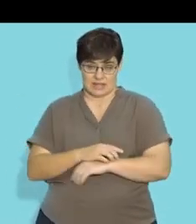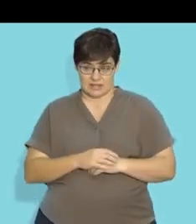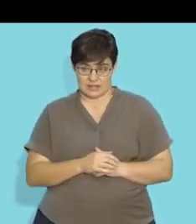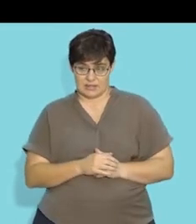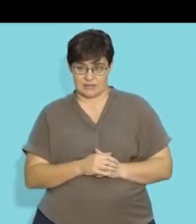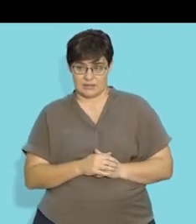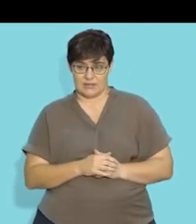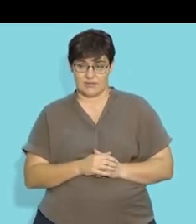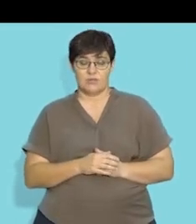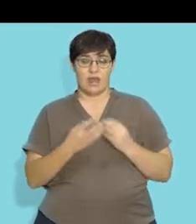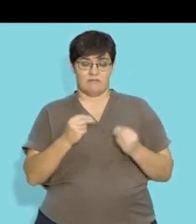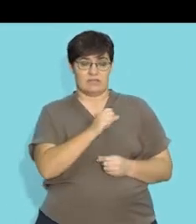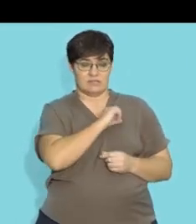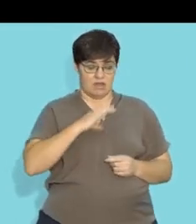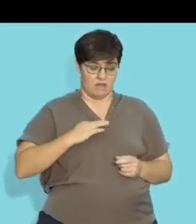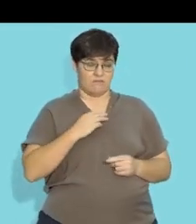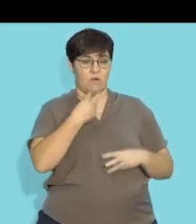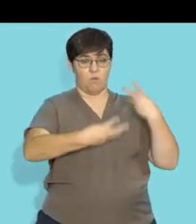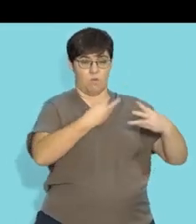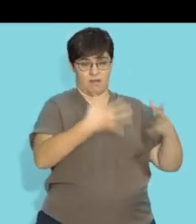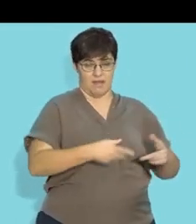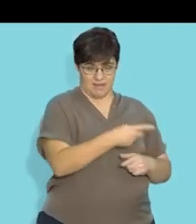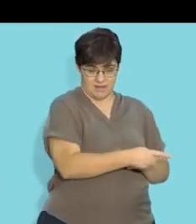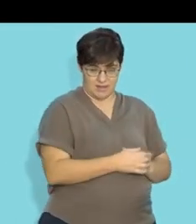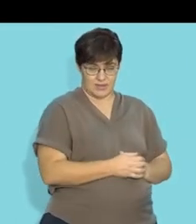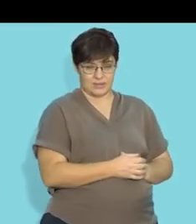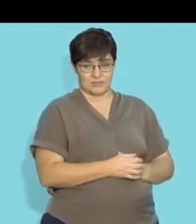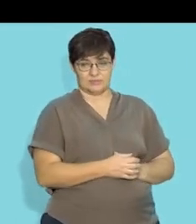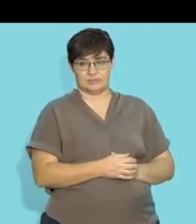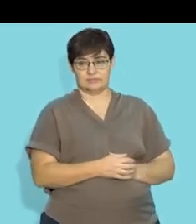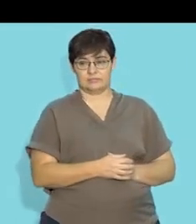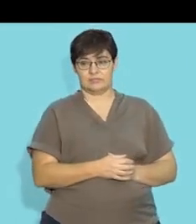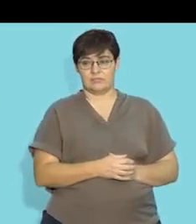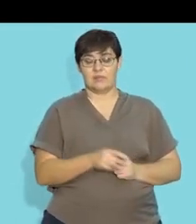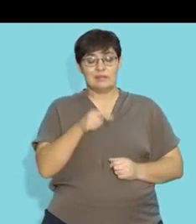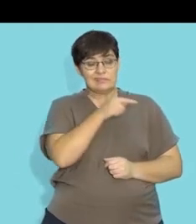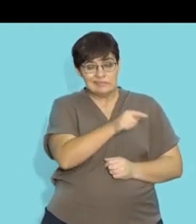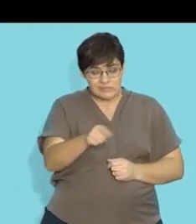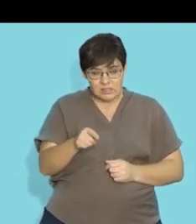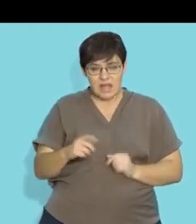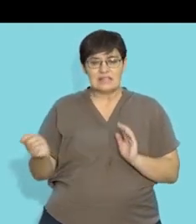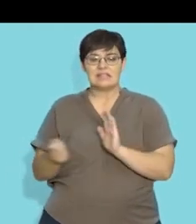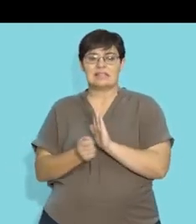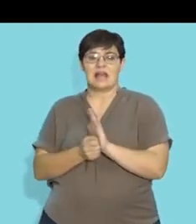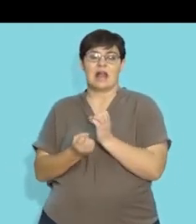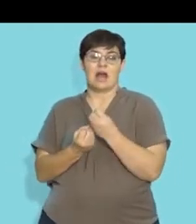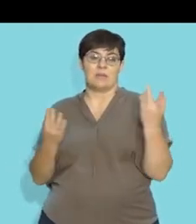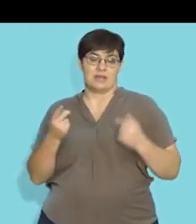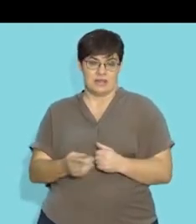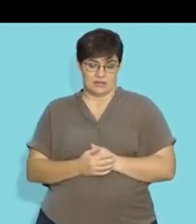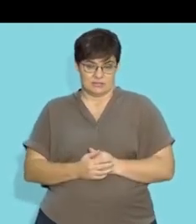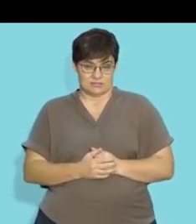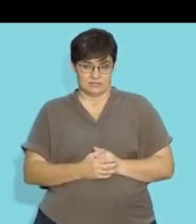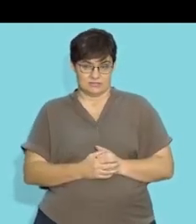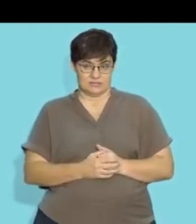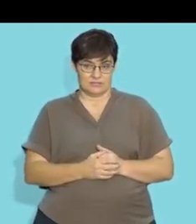have the staff, people working for a hardware, and how many sales and rents. How many sales they